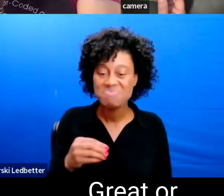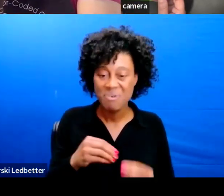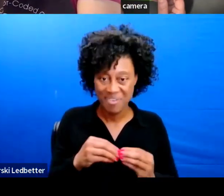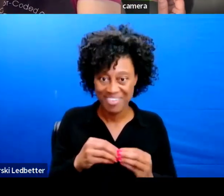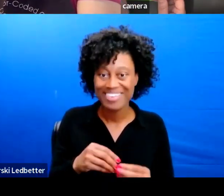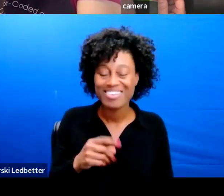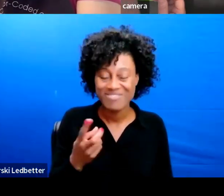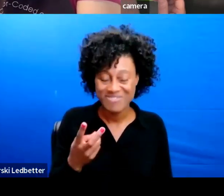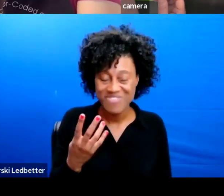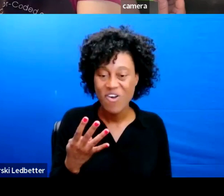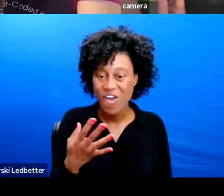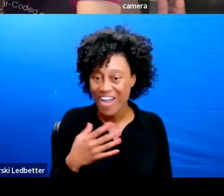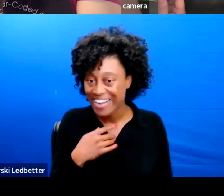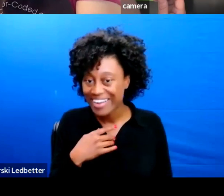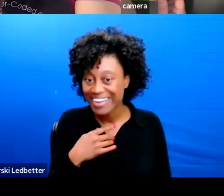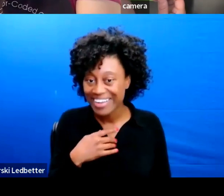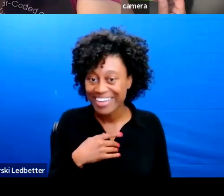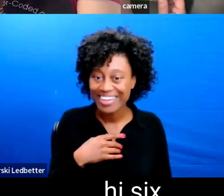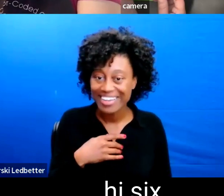4,